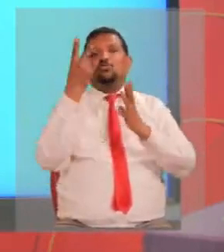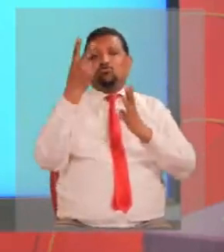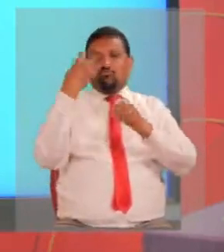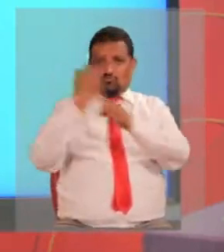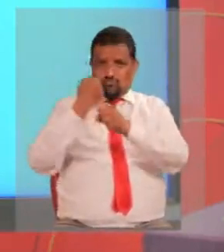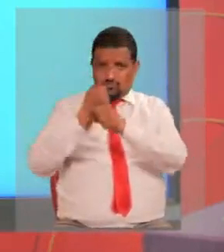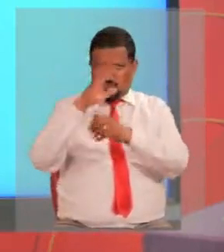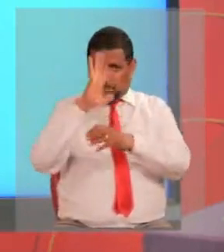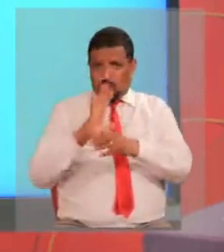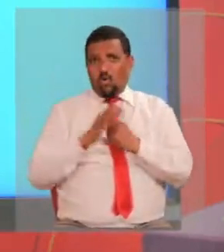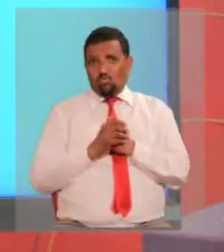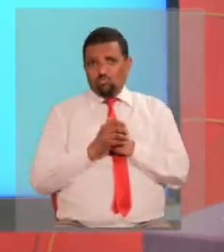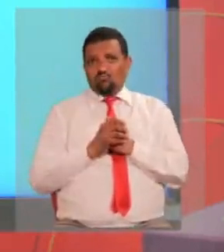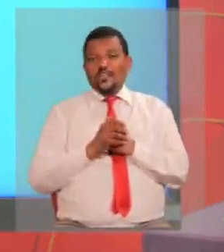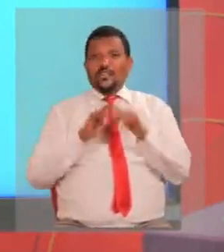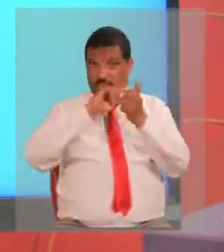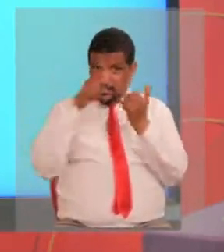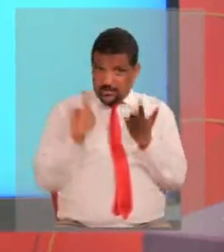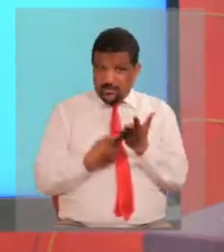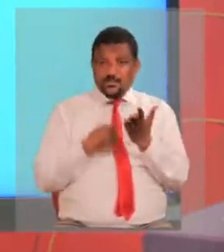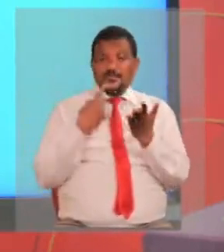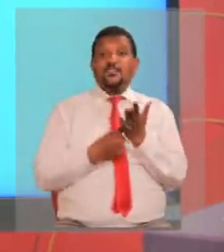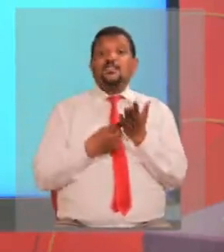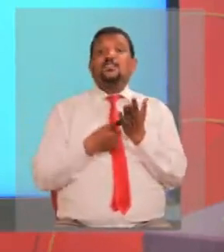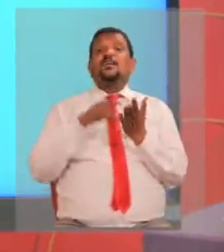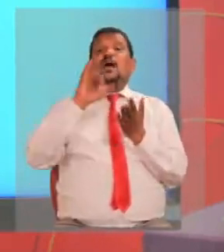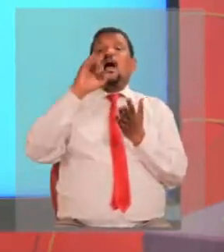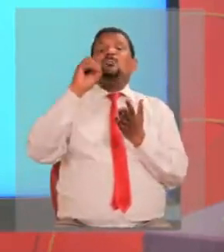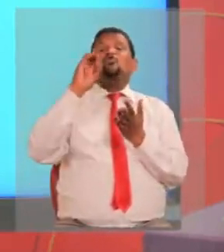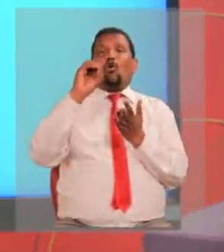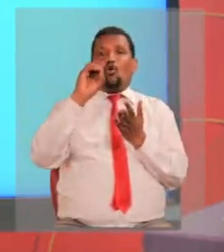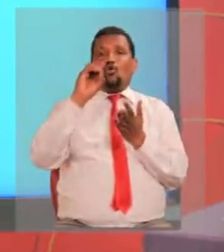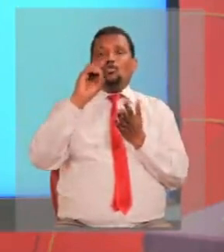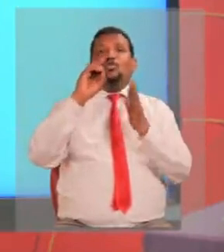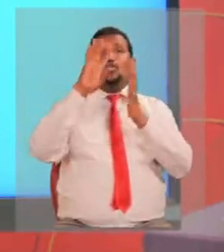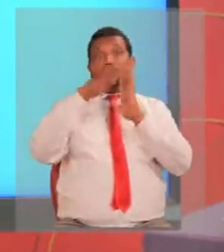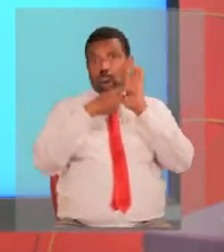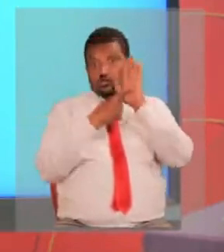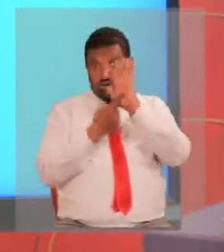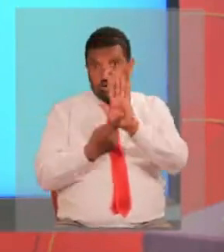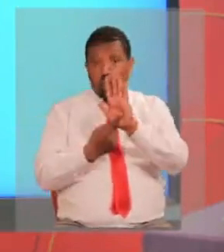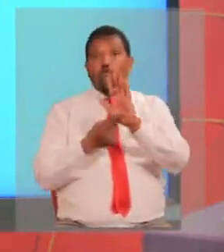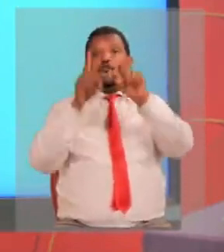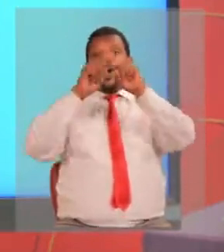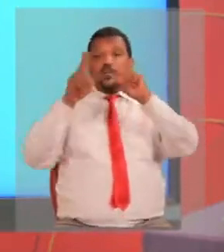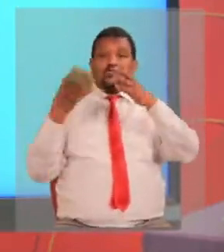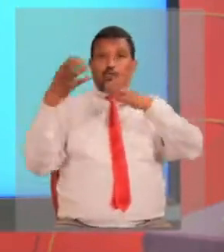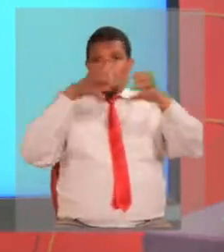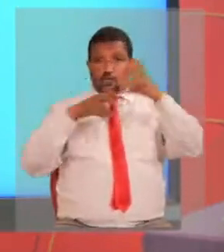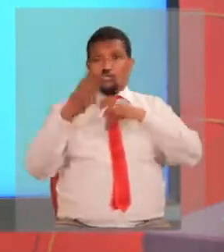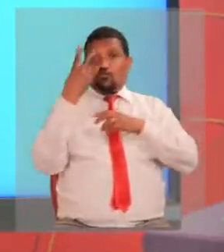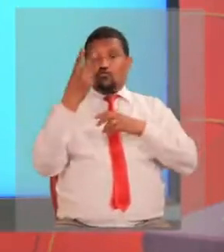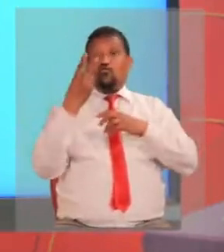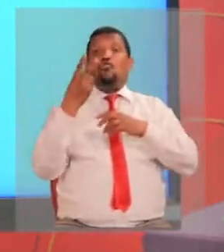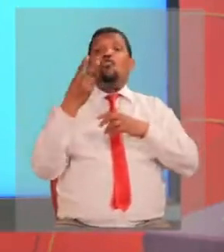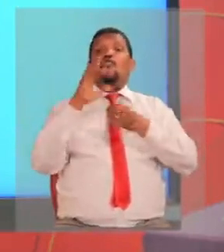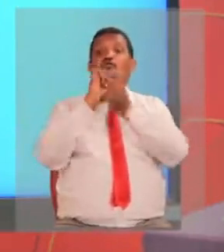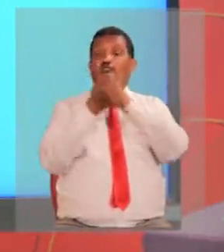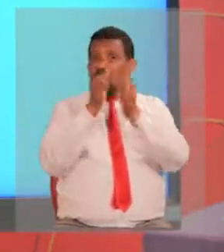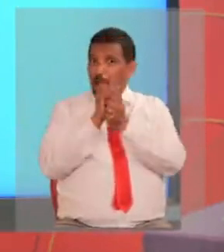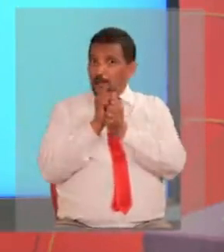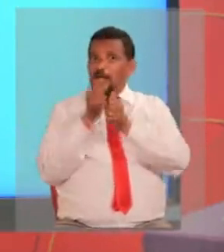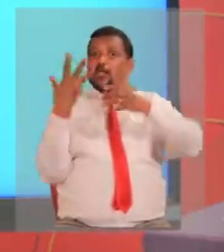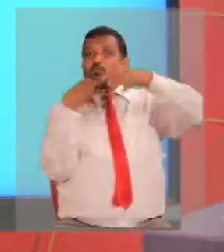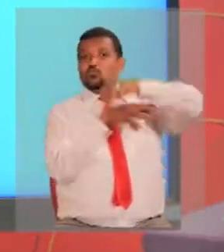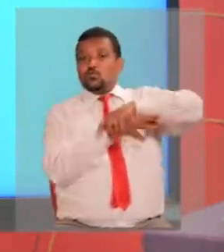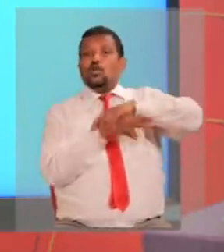labor. So, this Isoquant schedule shows the various combinations of two variable inputs that gives